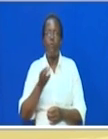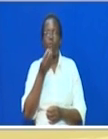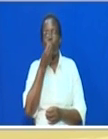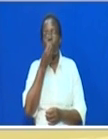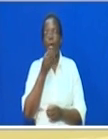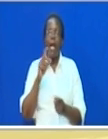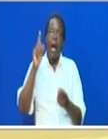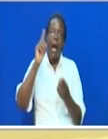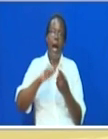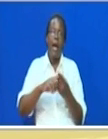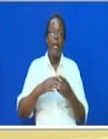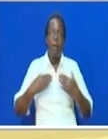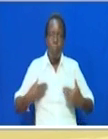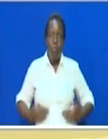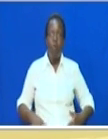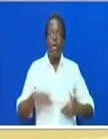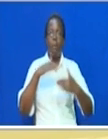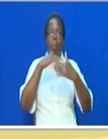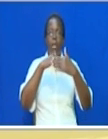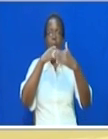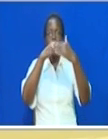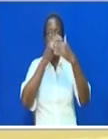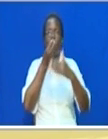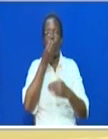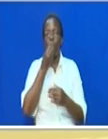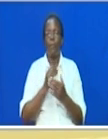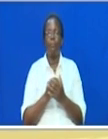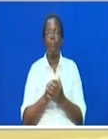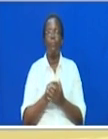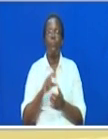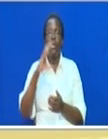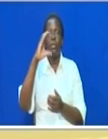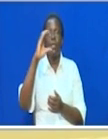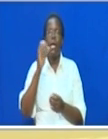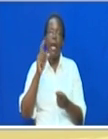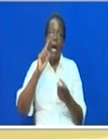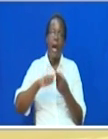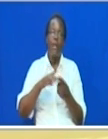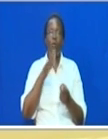adding body-building food. C, adding water.